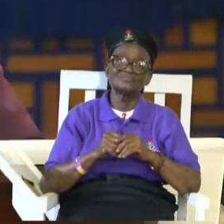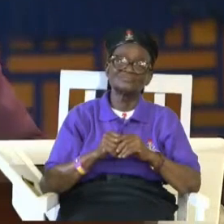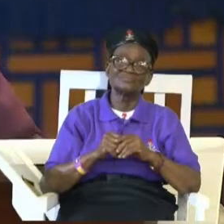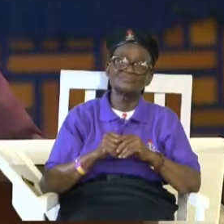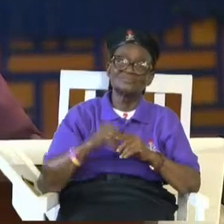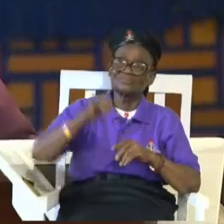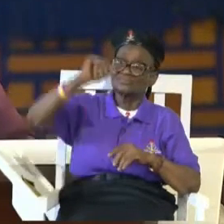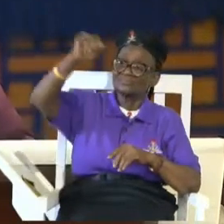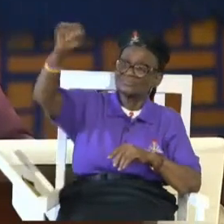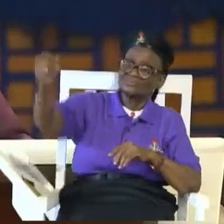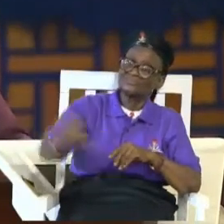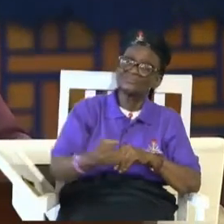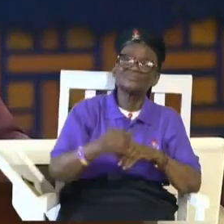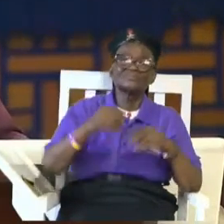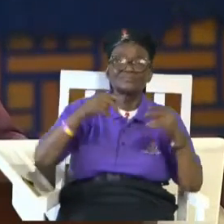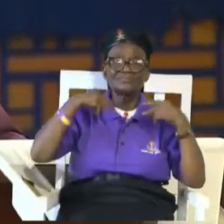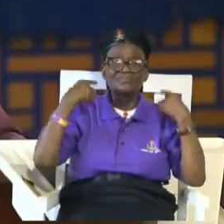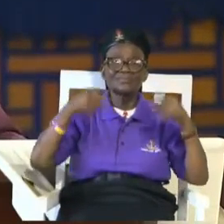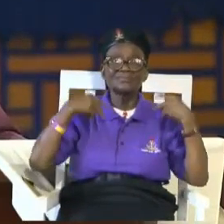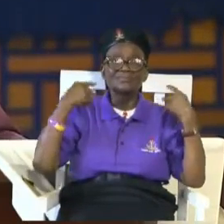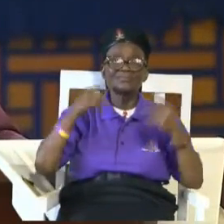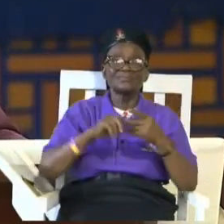invited pastor to pray about.